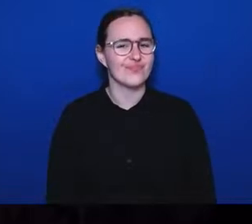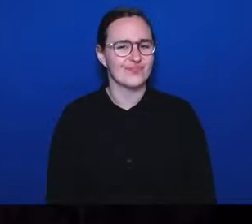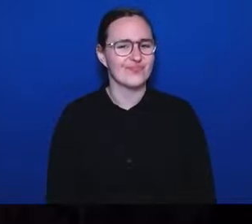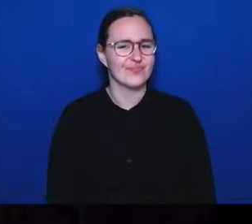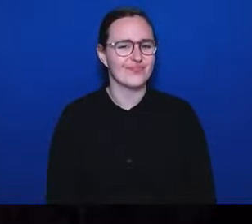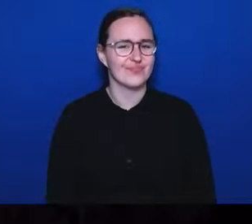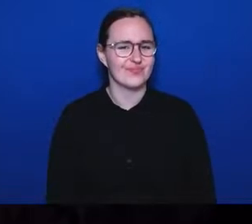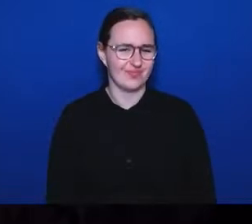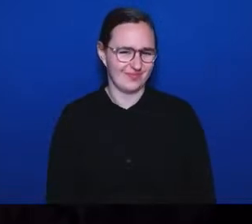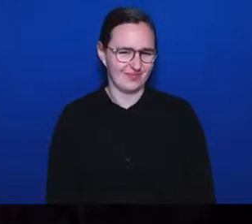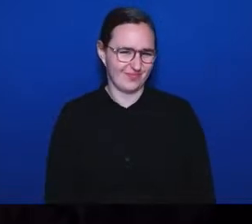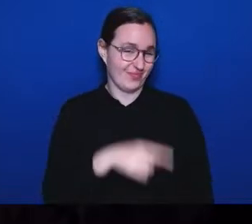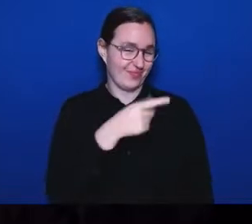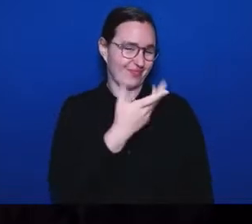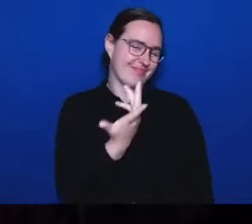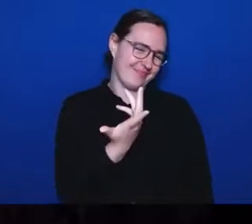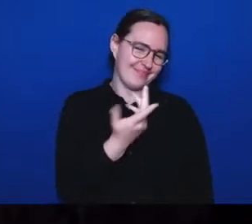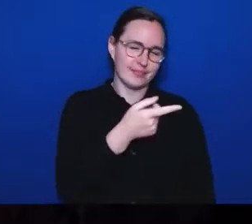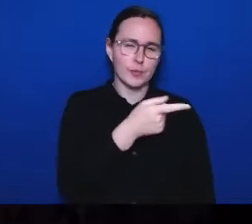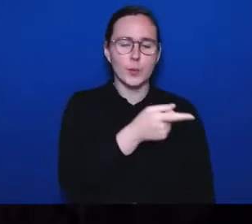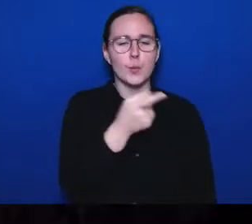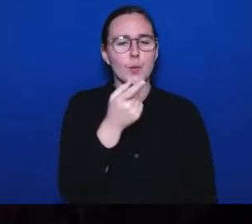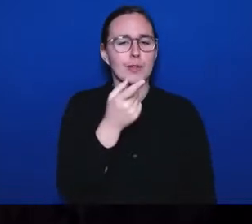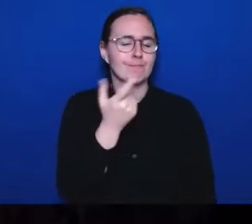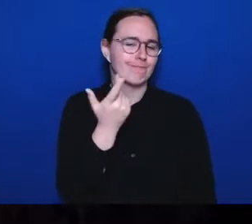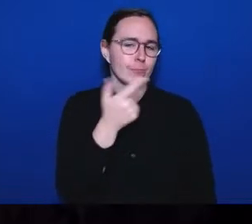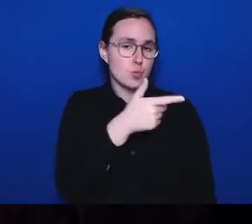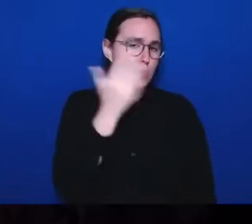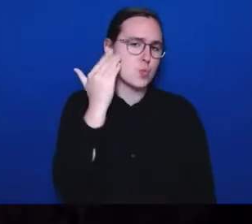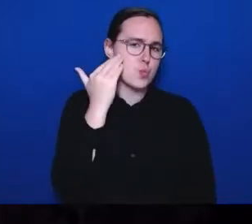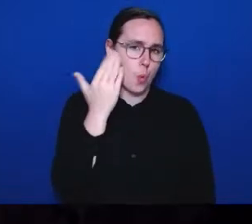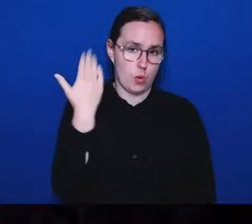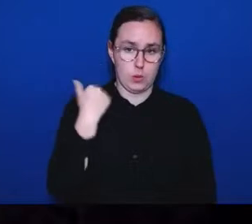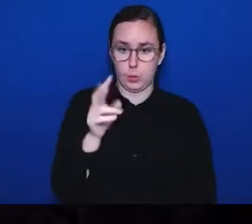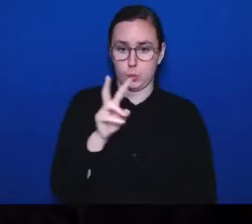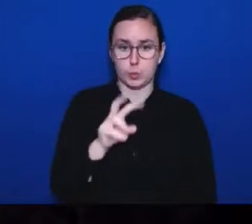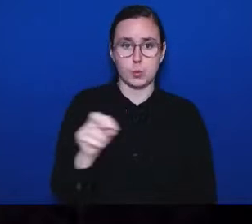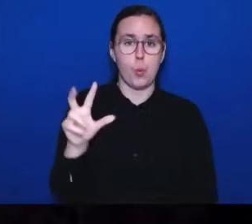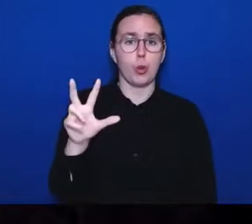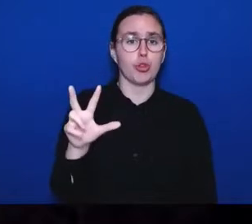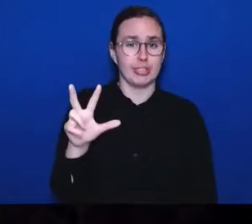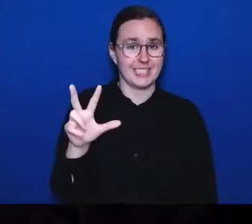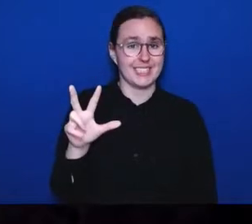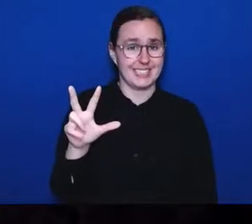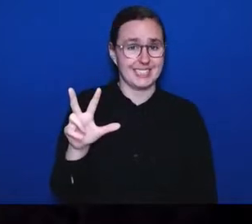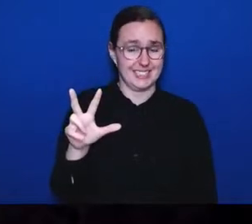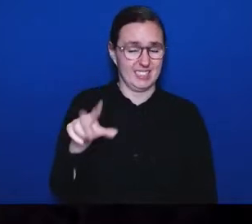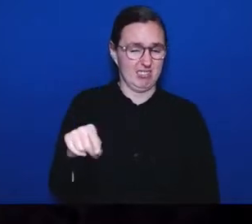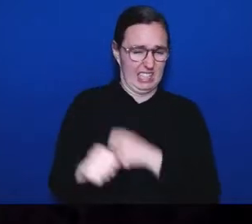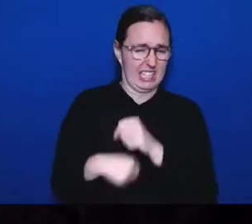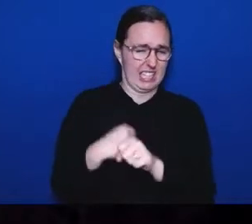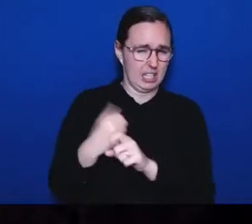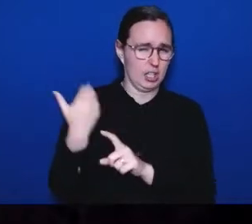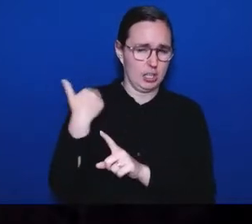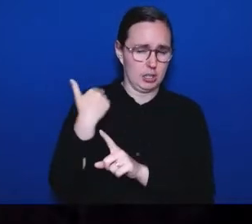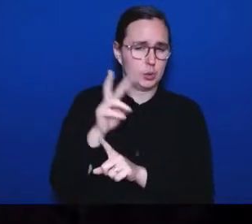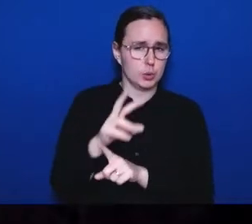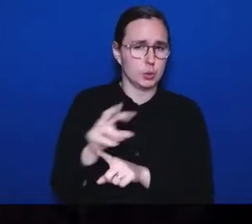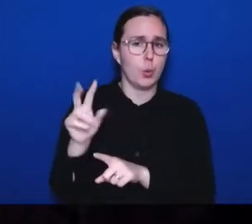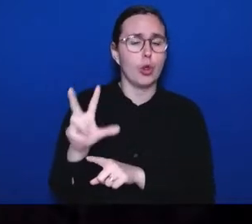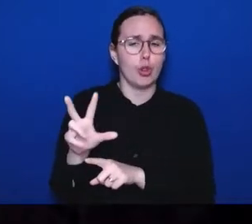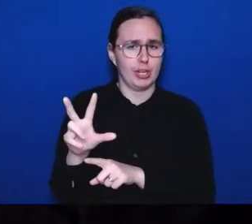about 300,000 people without a family doctor in BC. By the time I became Minister of Health, that's well